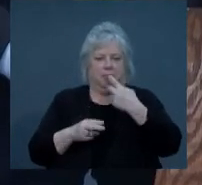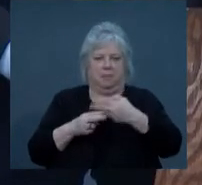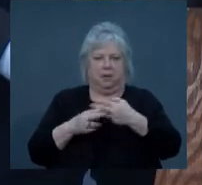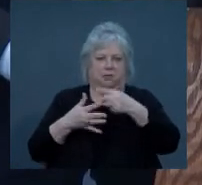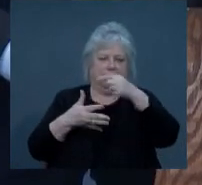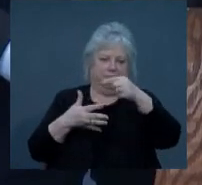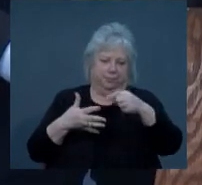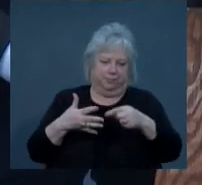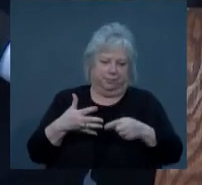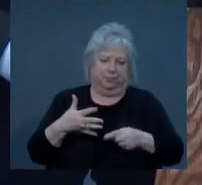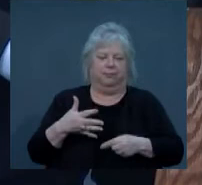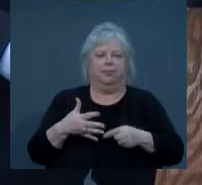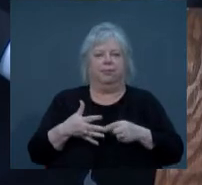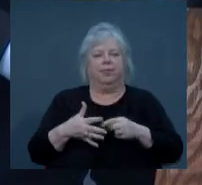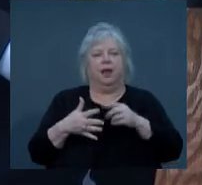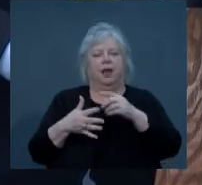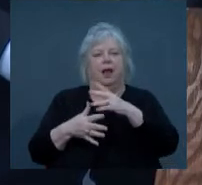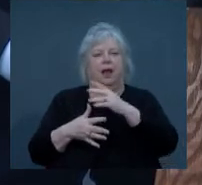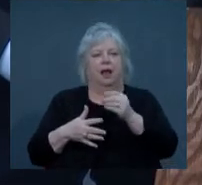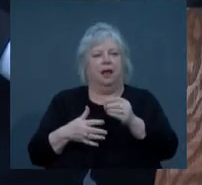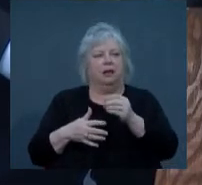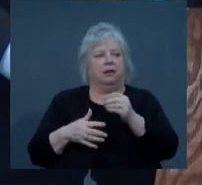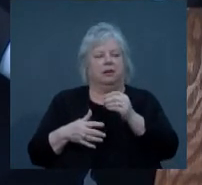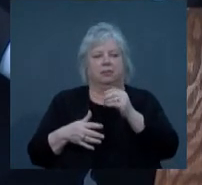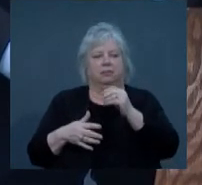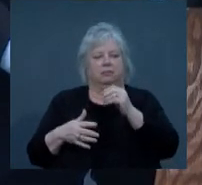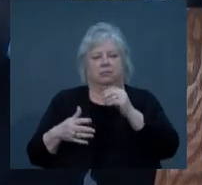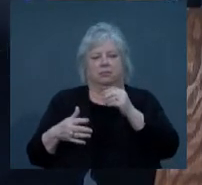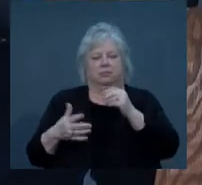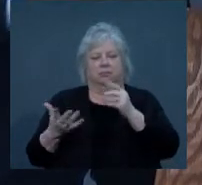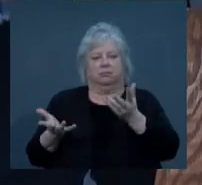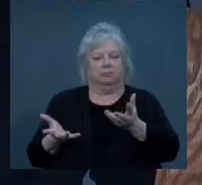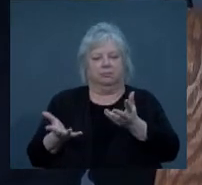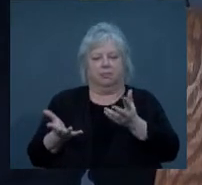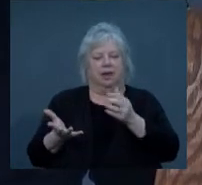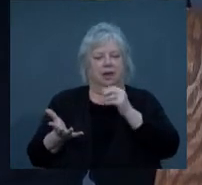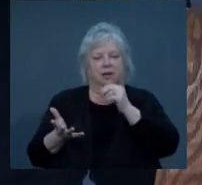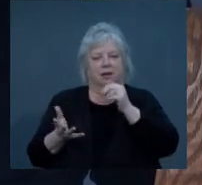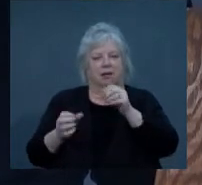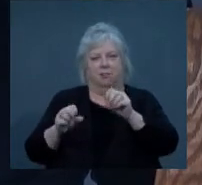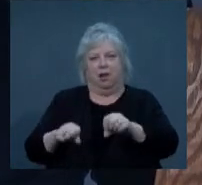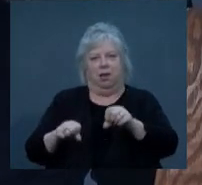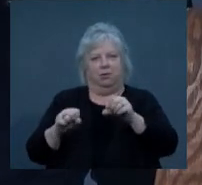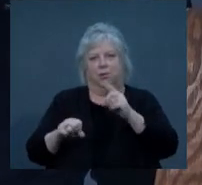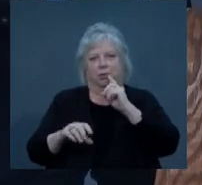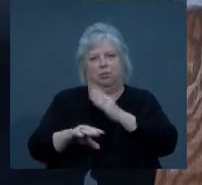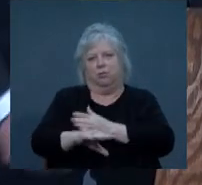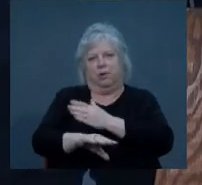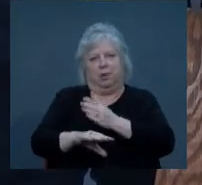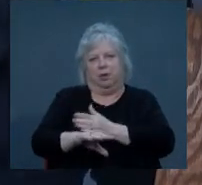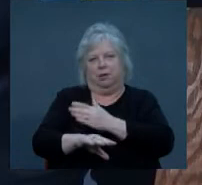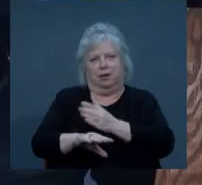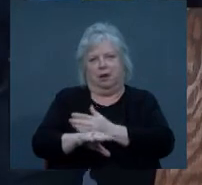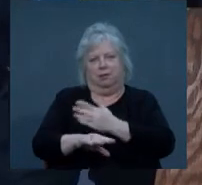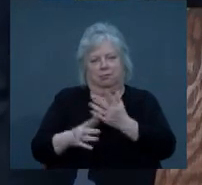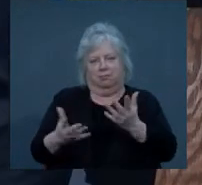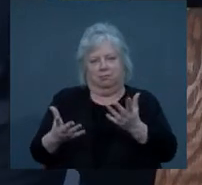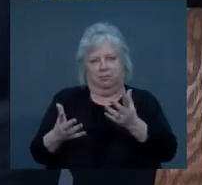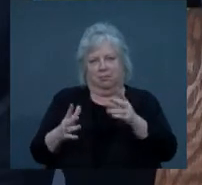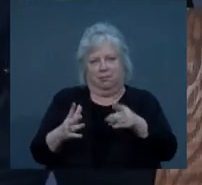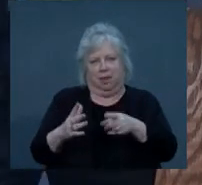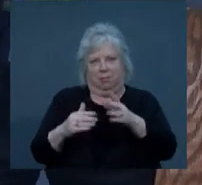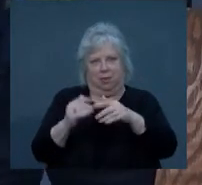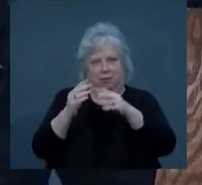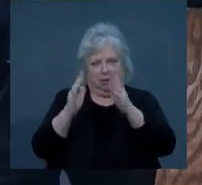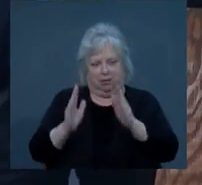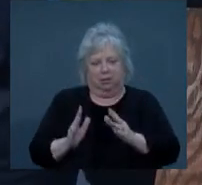previously, and not available or feasible to rehabilitate.